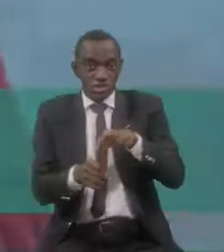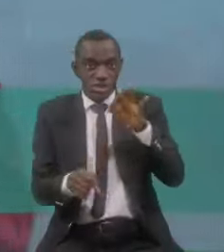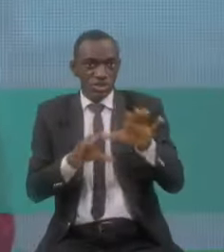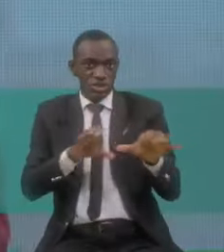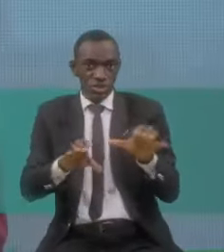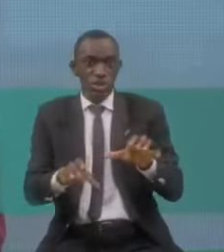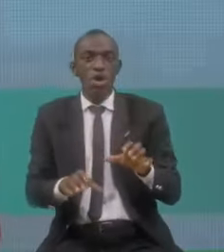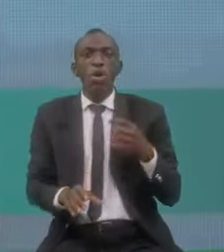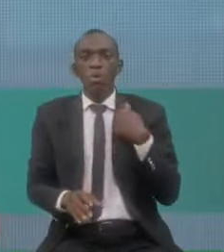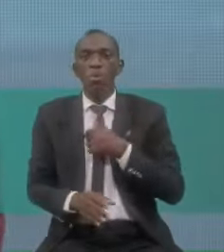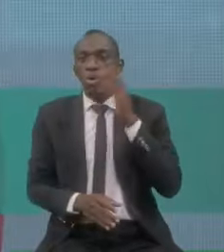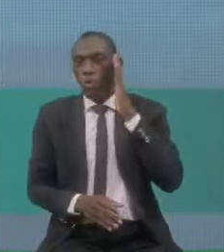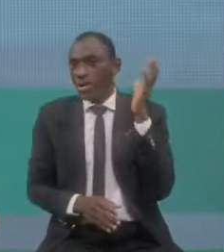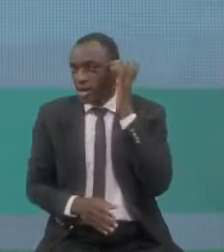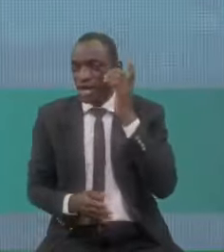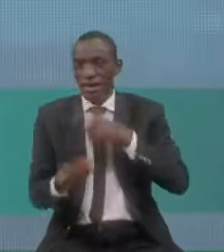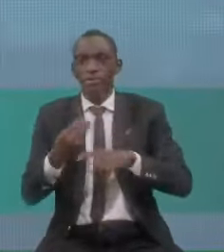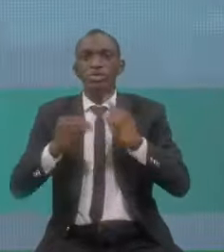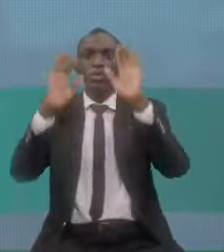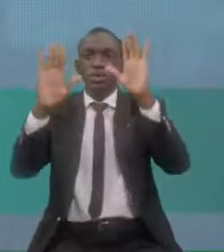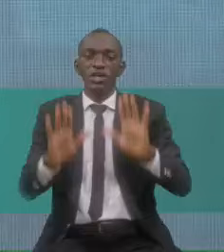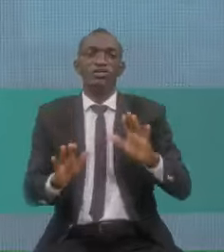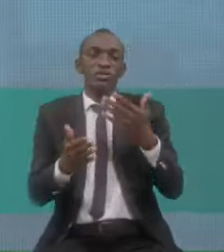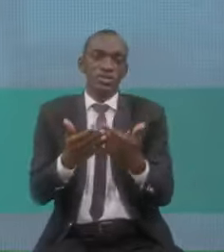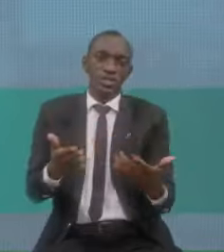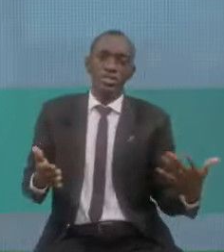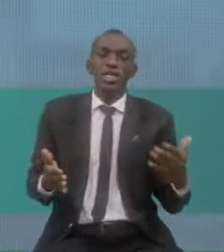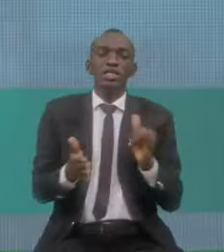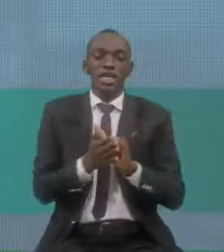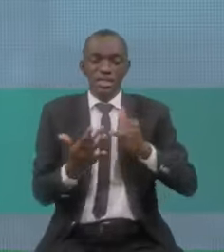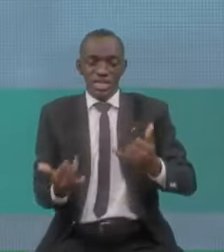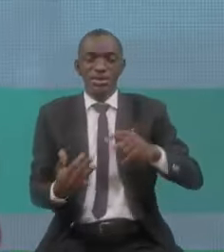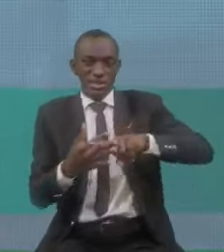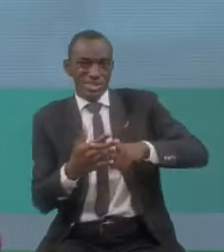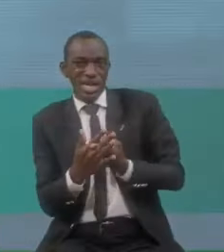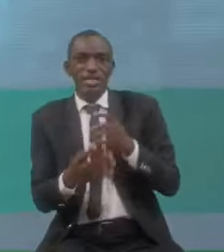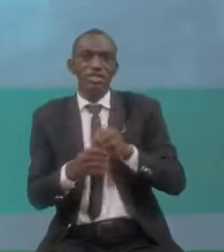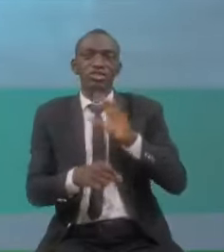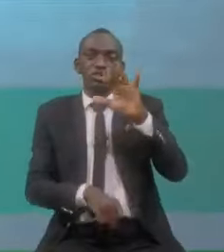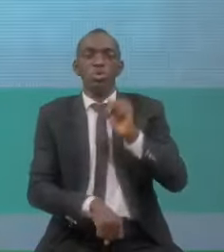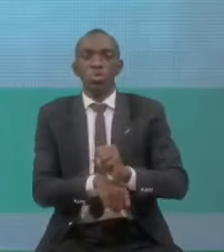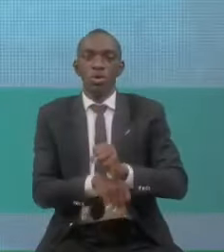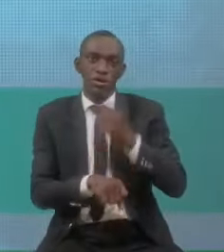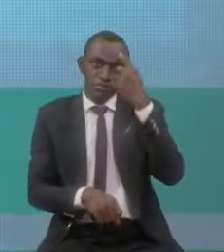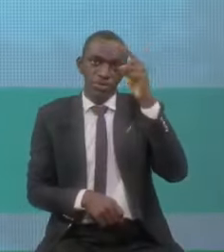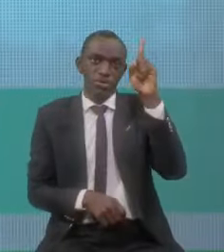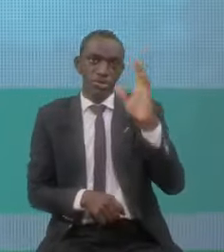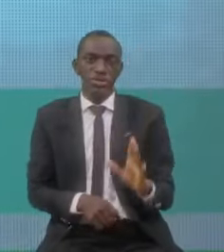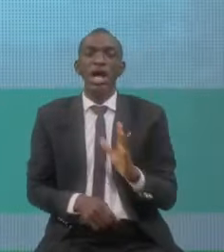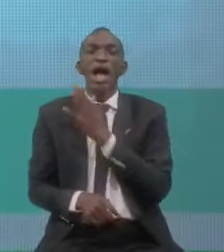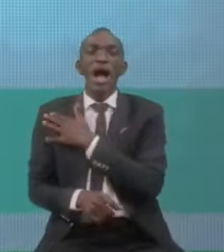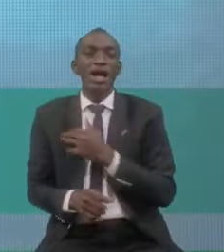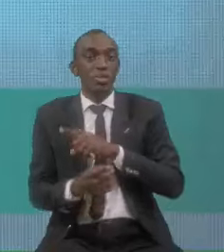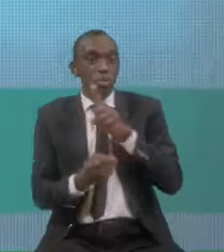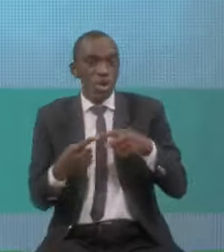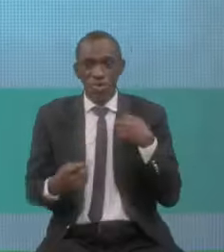hear of the wonderful things that now start in your ministry. And when we're here, we'll be